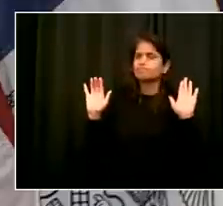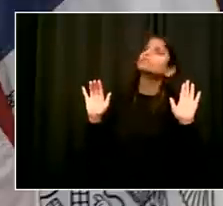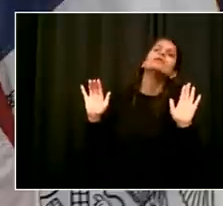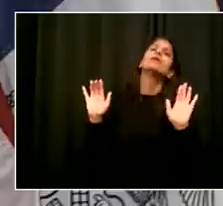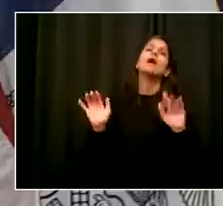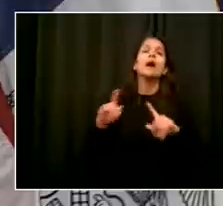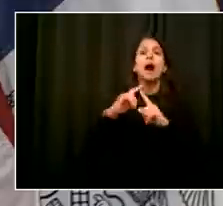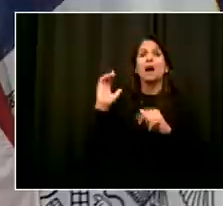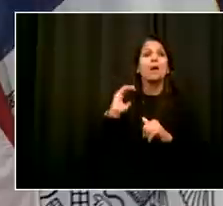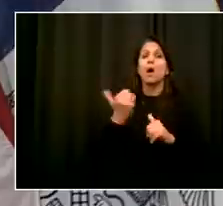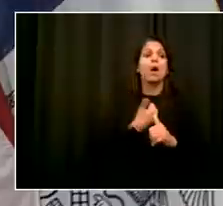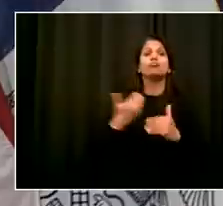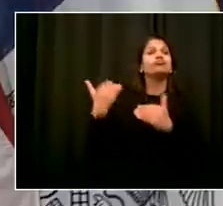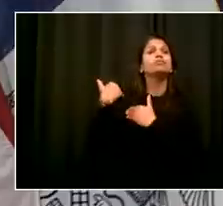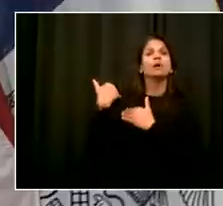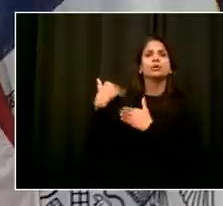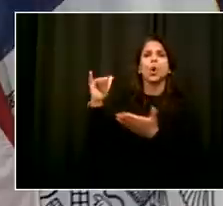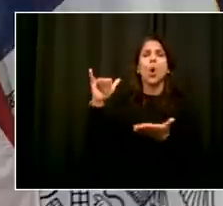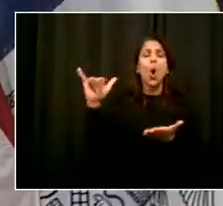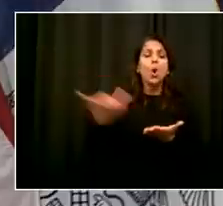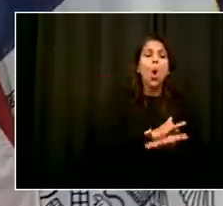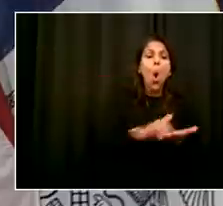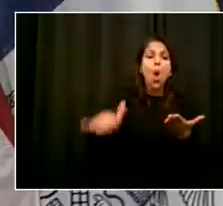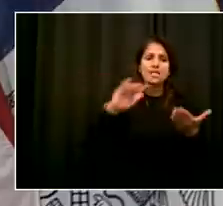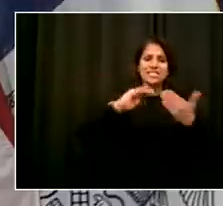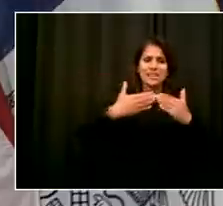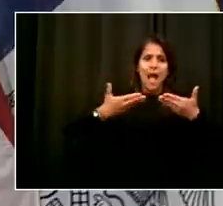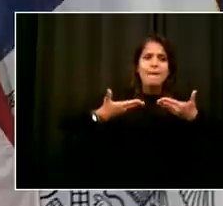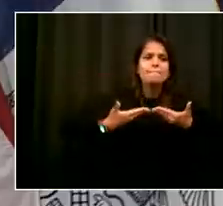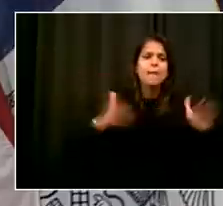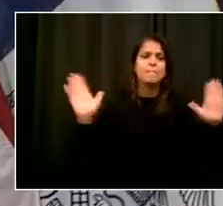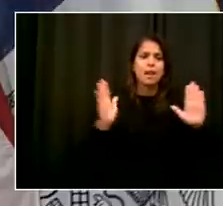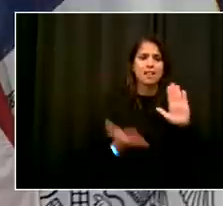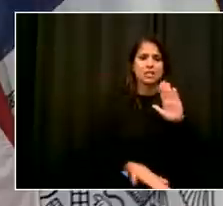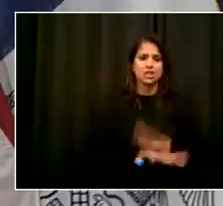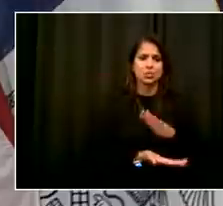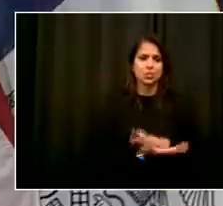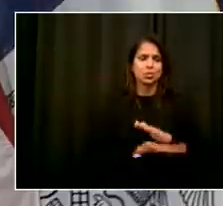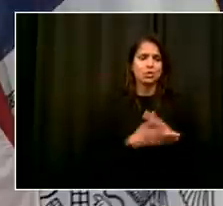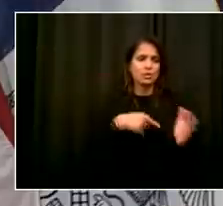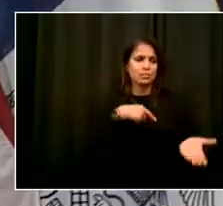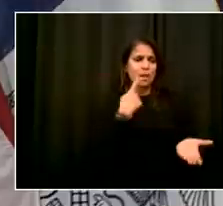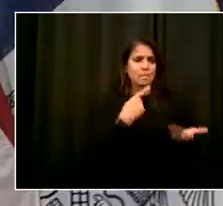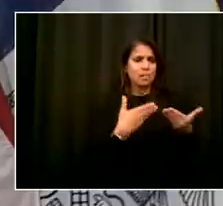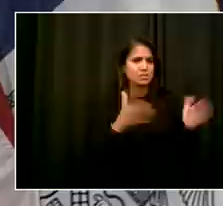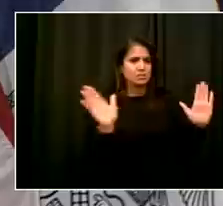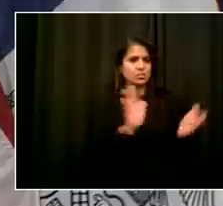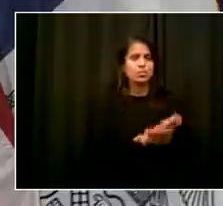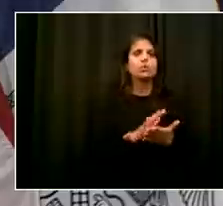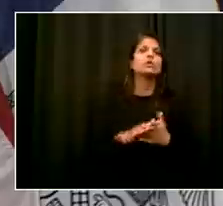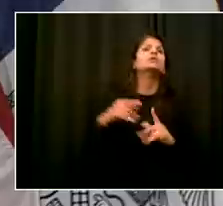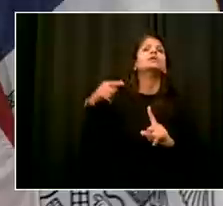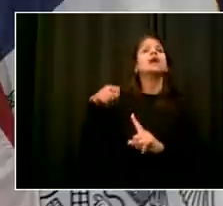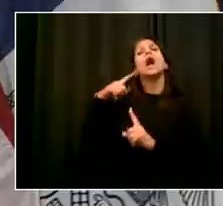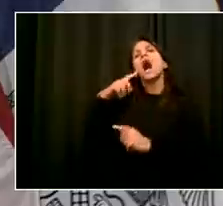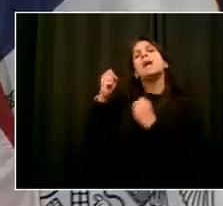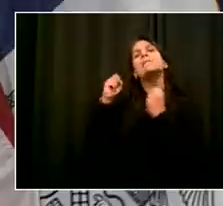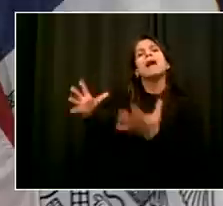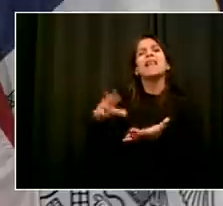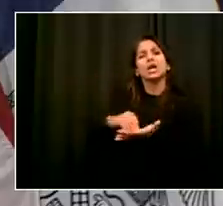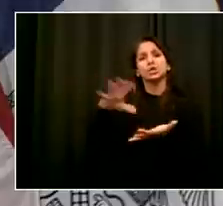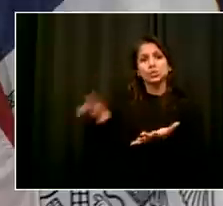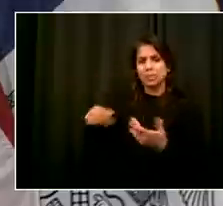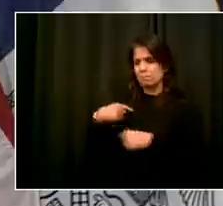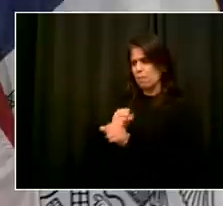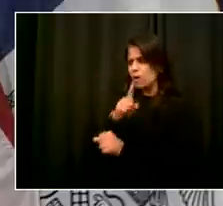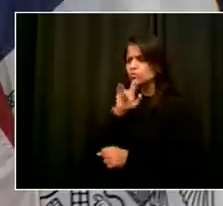safe. We've got a huge number of kids to serve. We need all the resources that we have